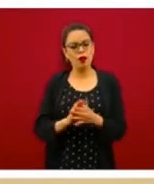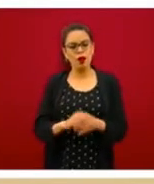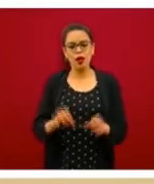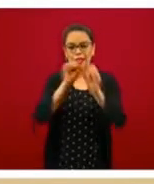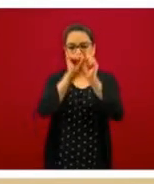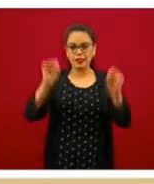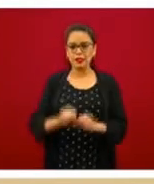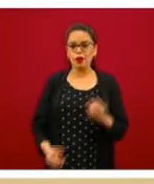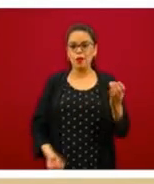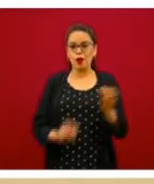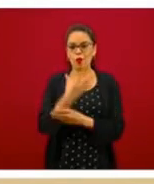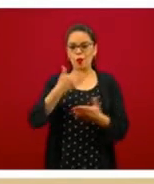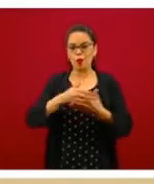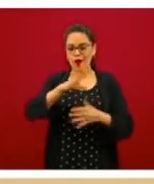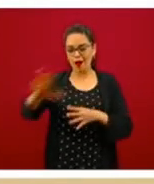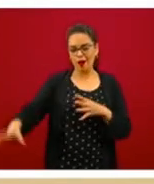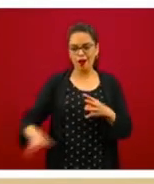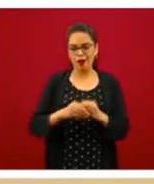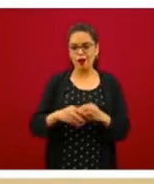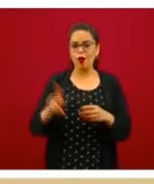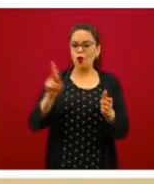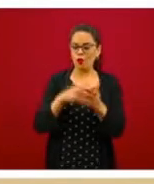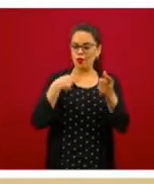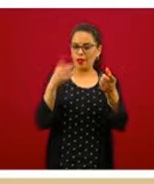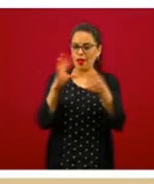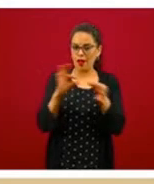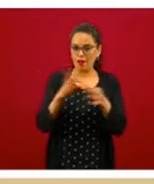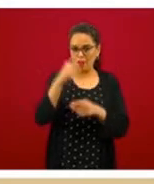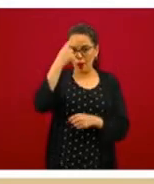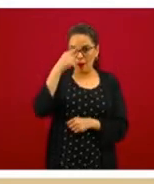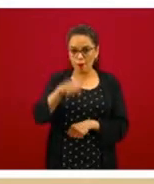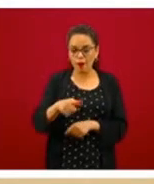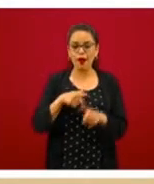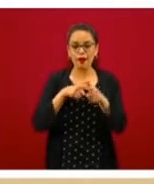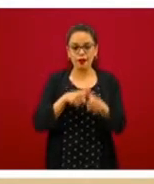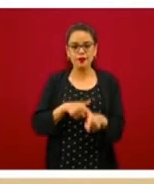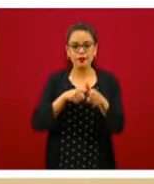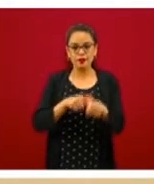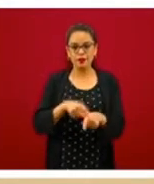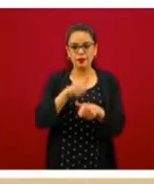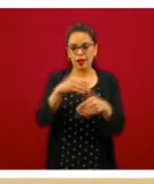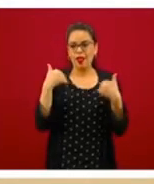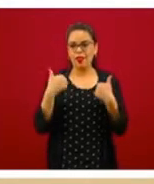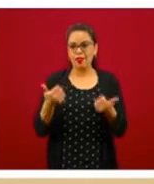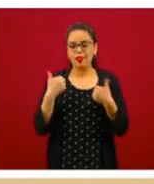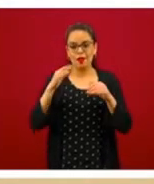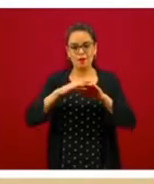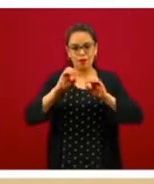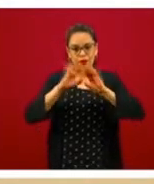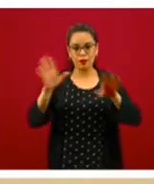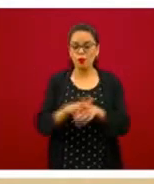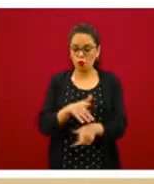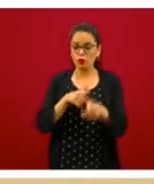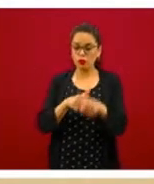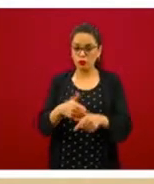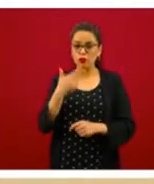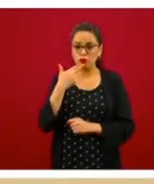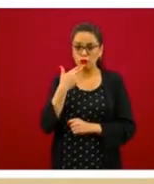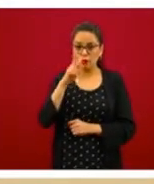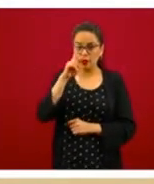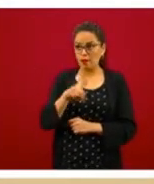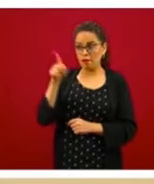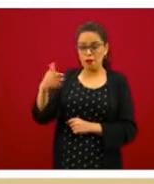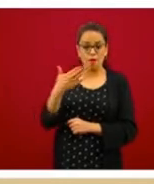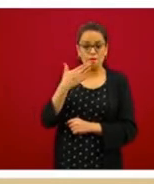increased its rates. It is now part of the states that have the greatest rate